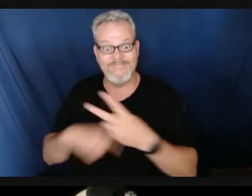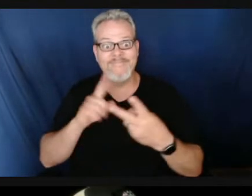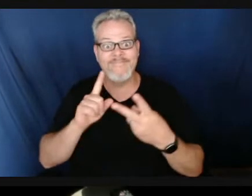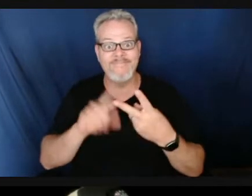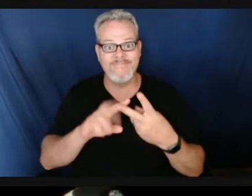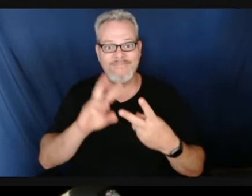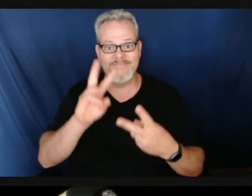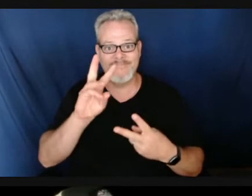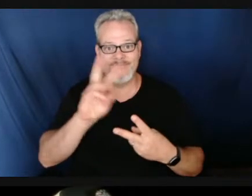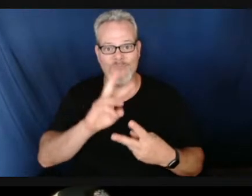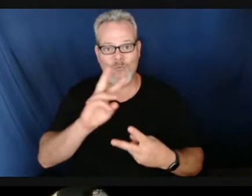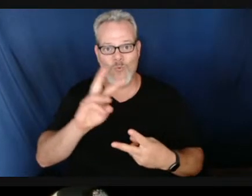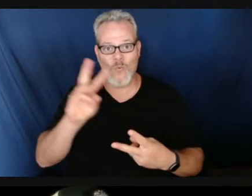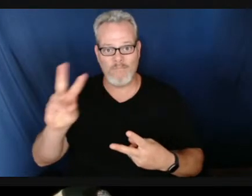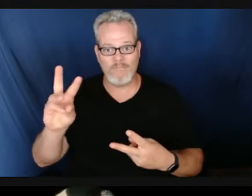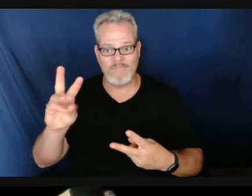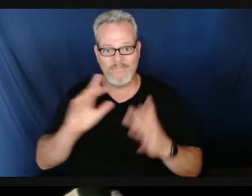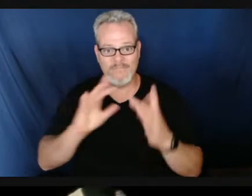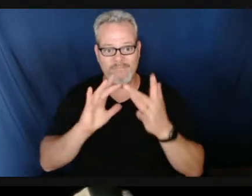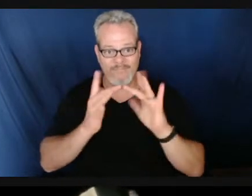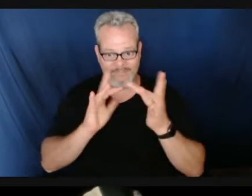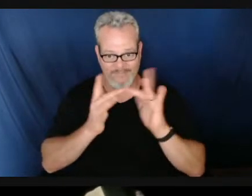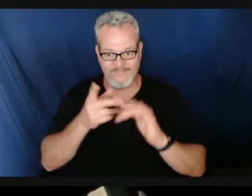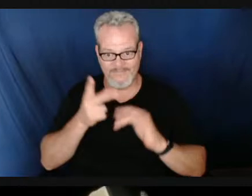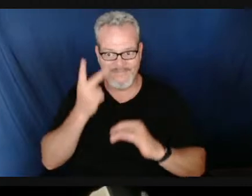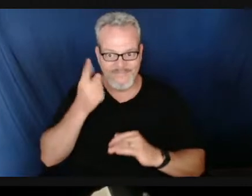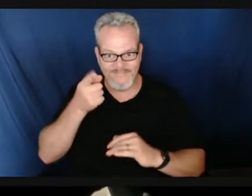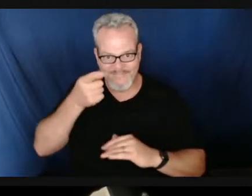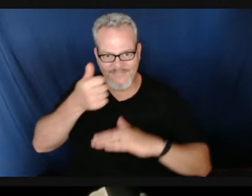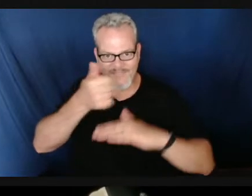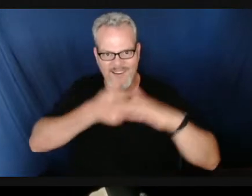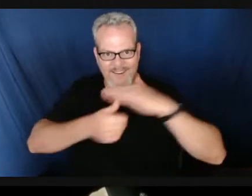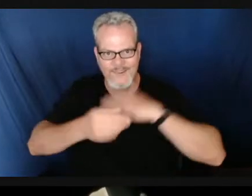actually have here under this homepage,